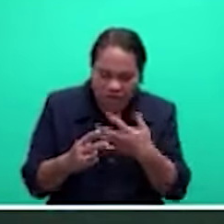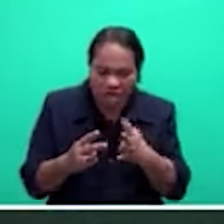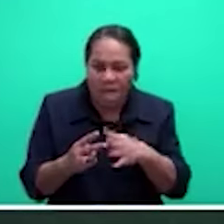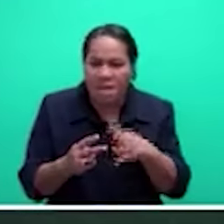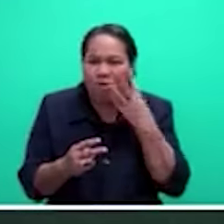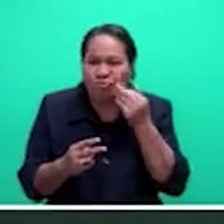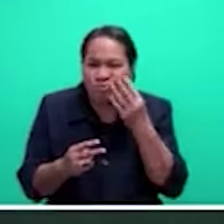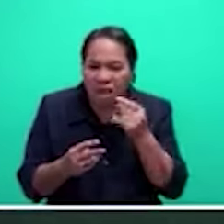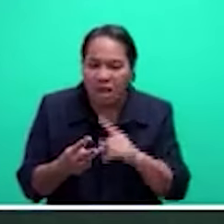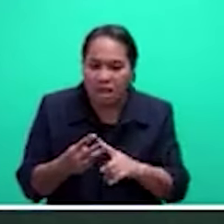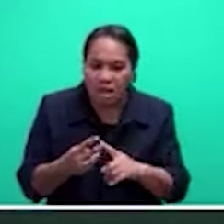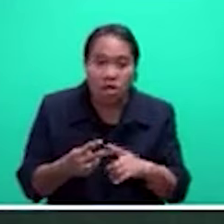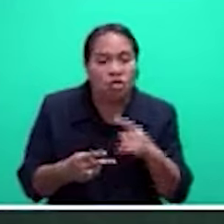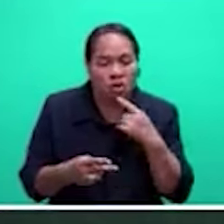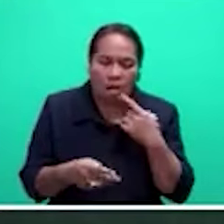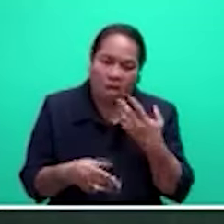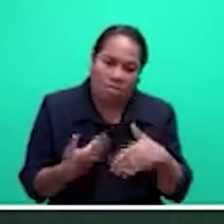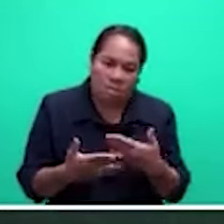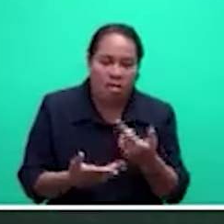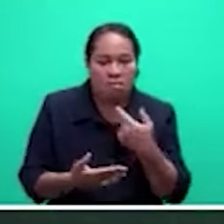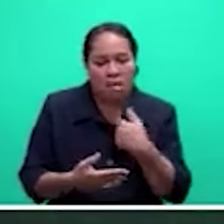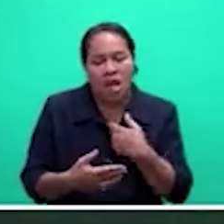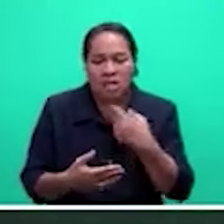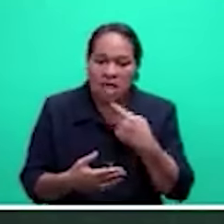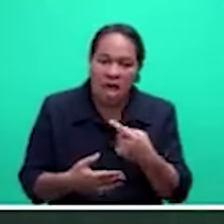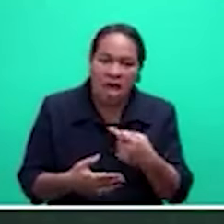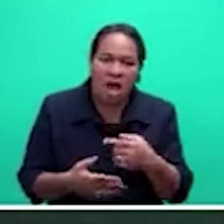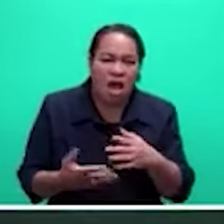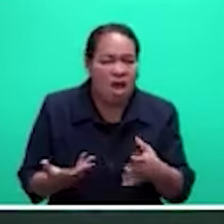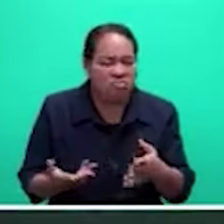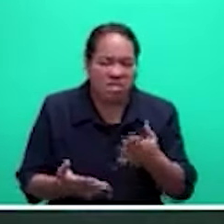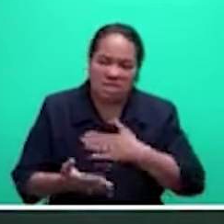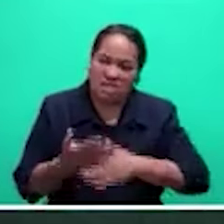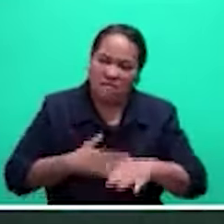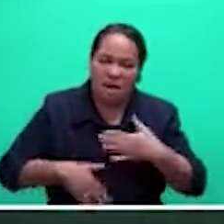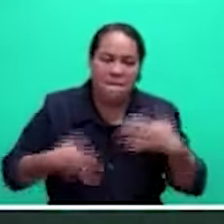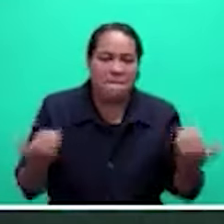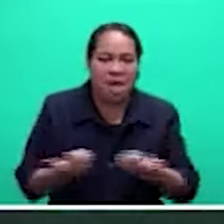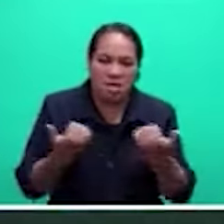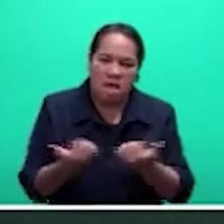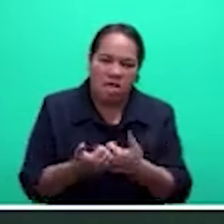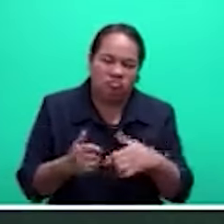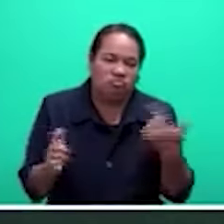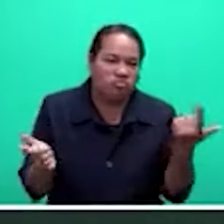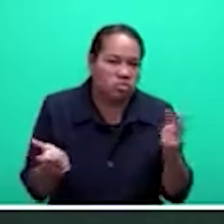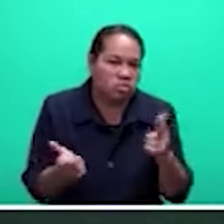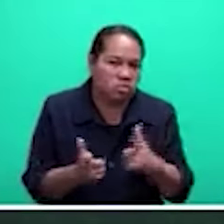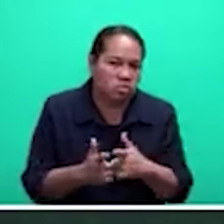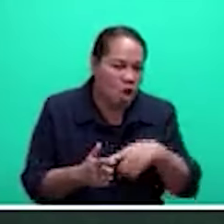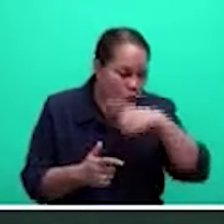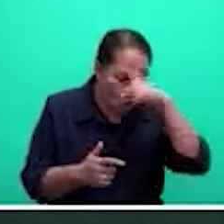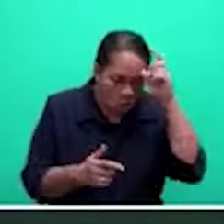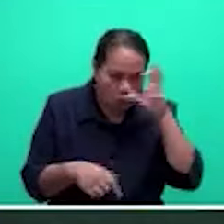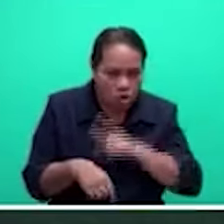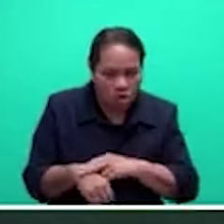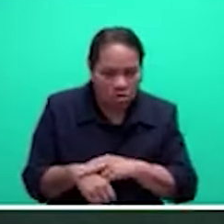she told me we are facing shortages. So this is, I really appreciate what these doctors or nurses or the professionals are doing. They are going out